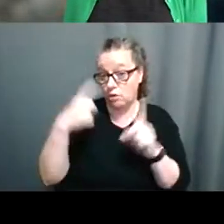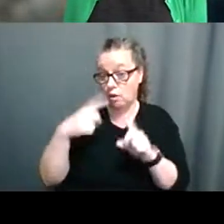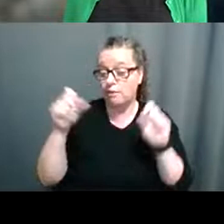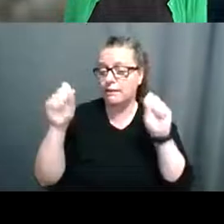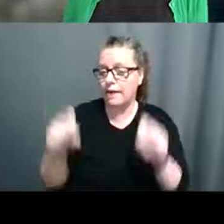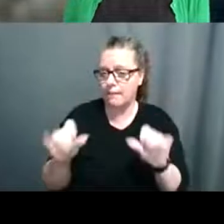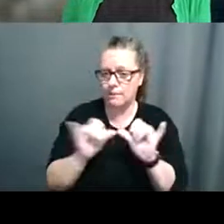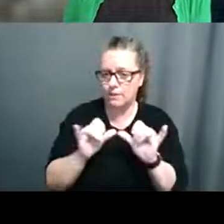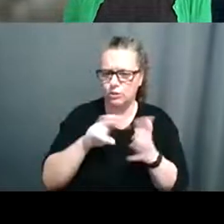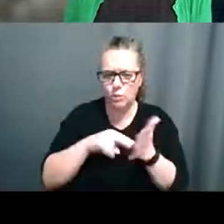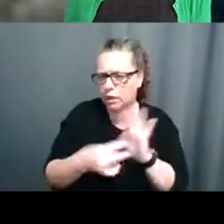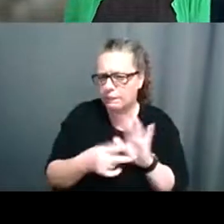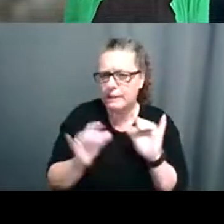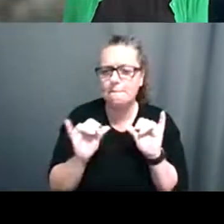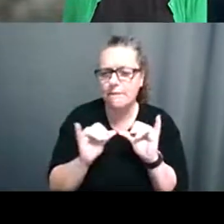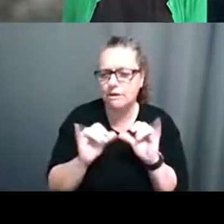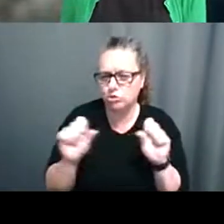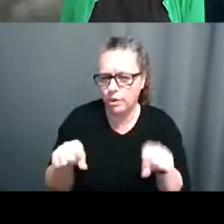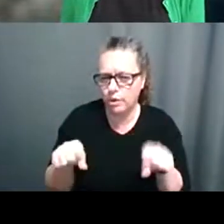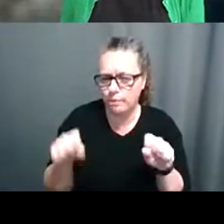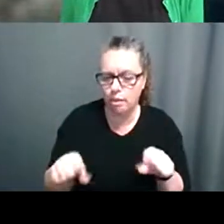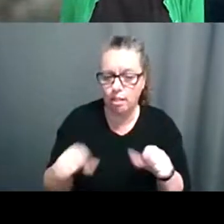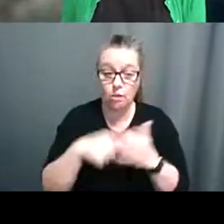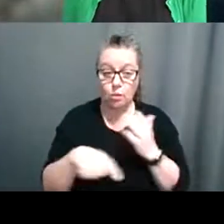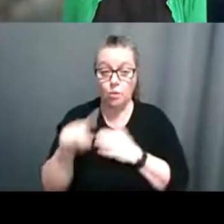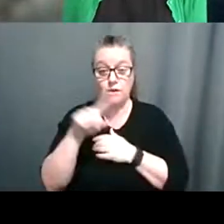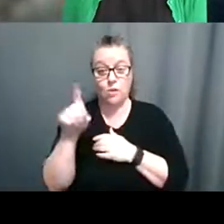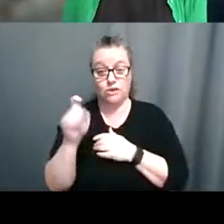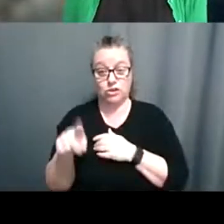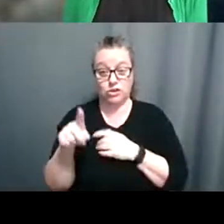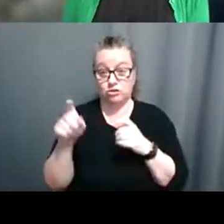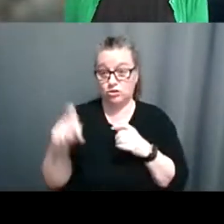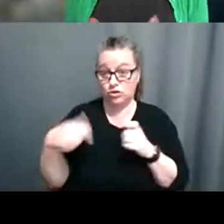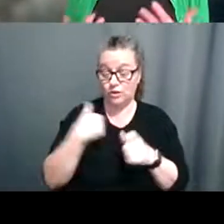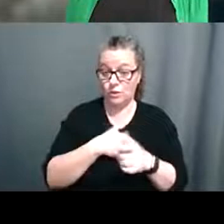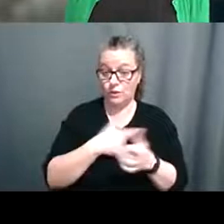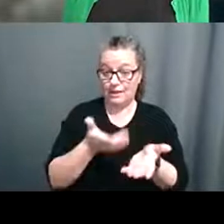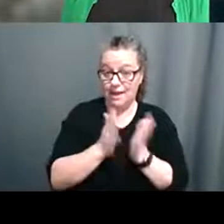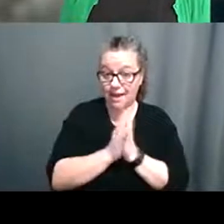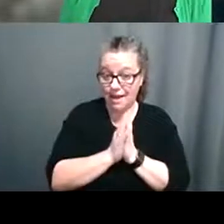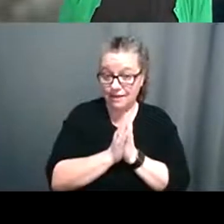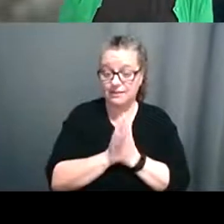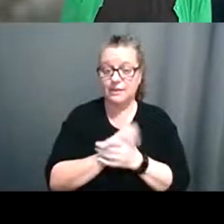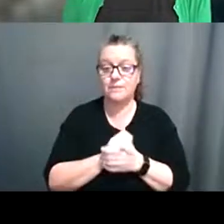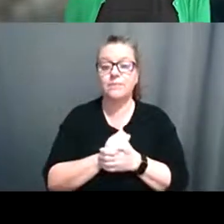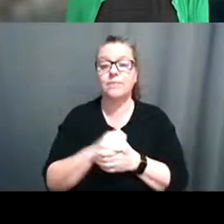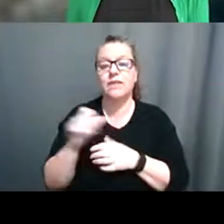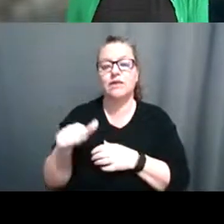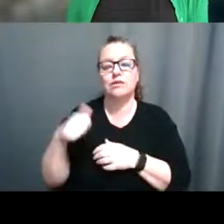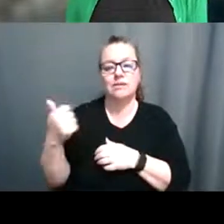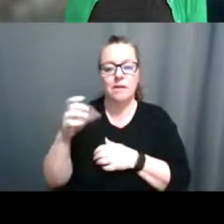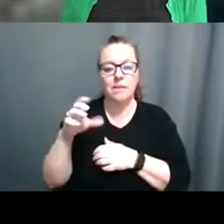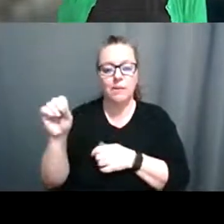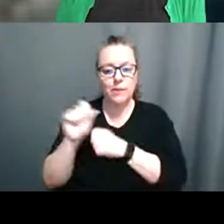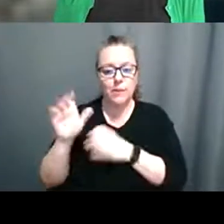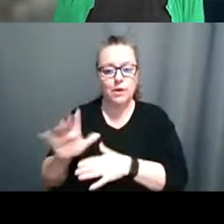we mean by measurable? What questions should we be asking? My colleague Montana Silvoni and I put together